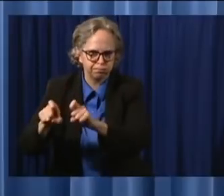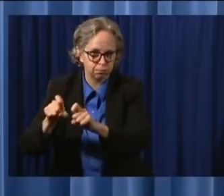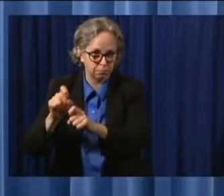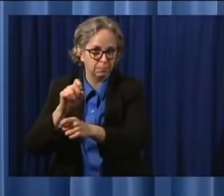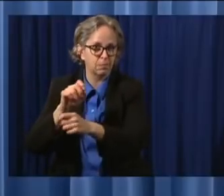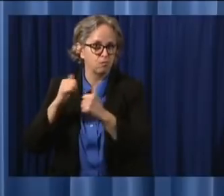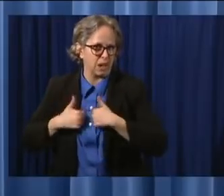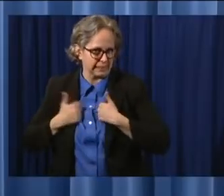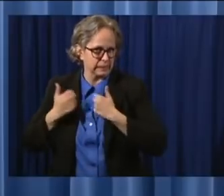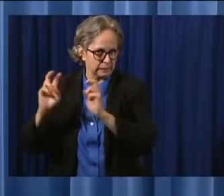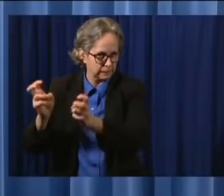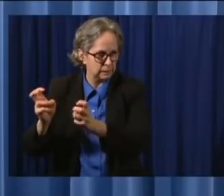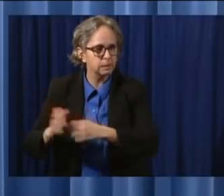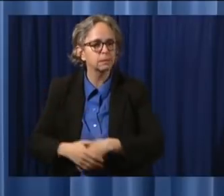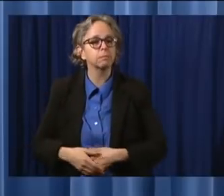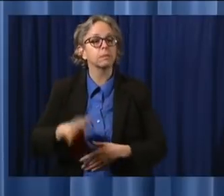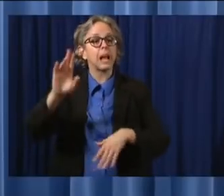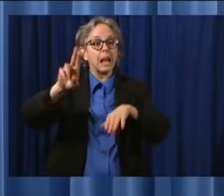decision